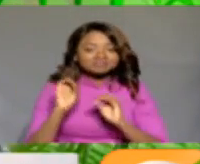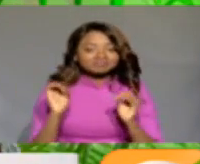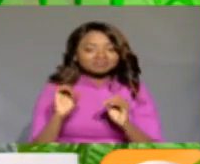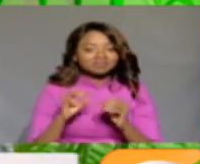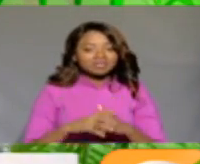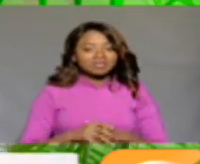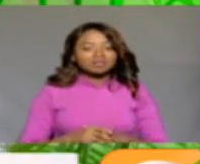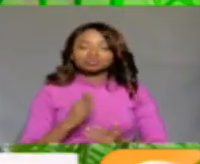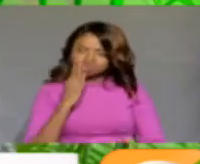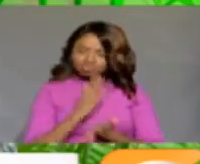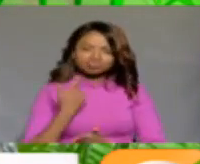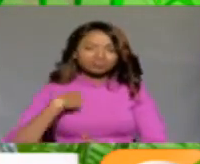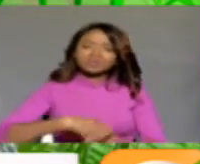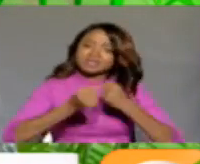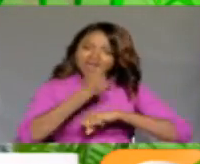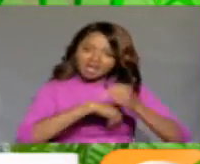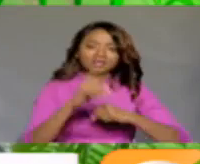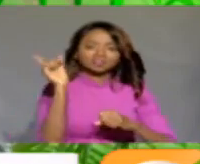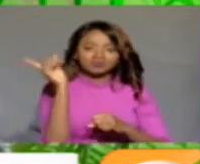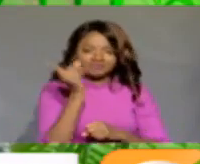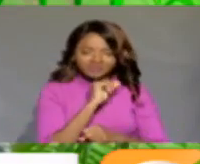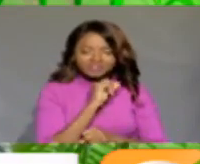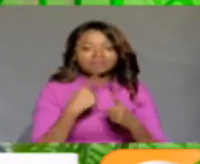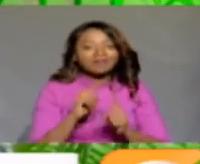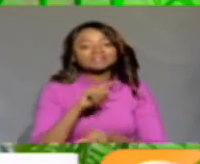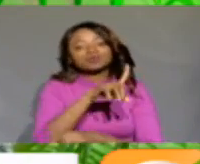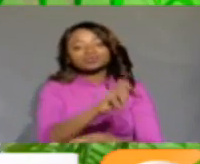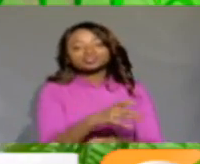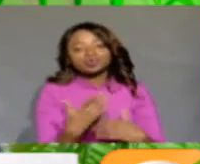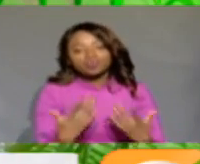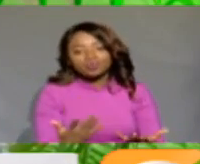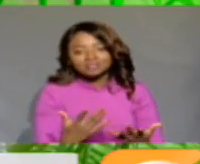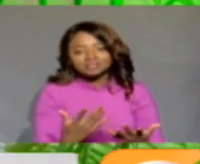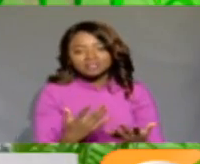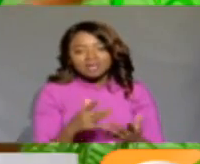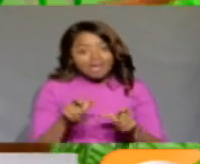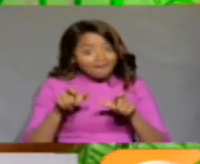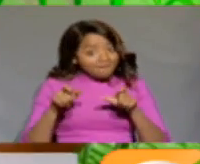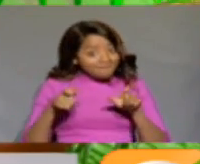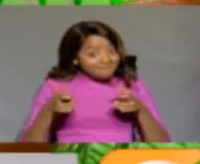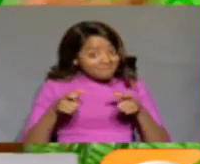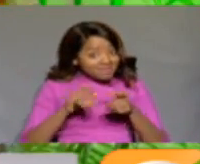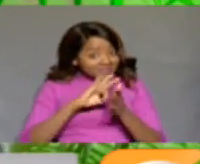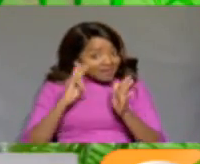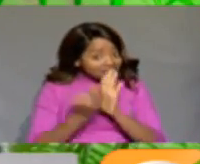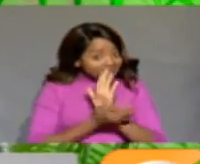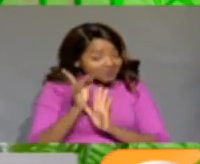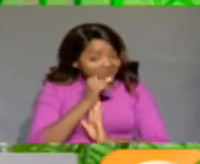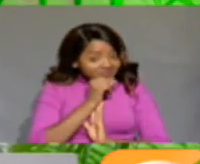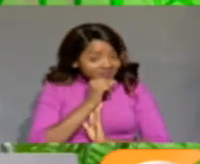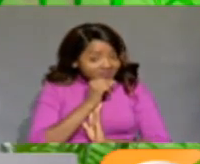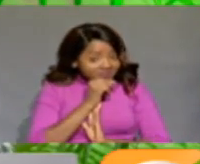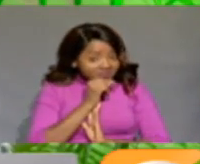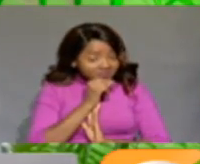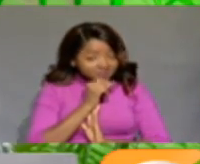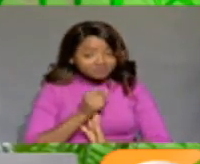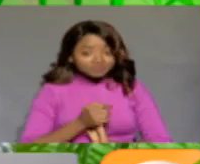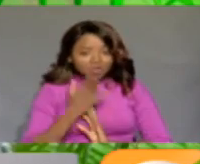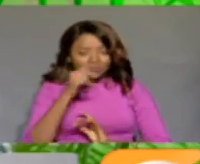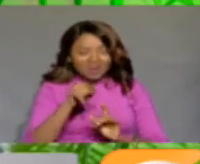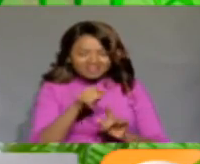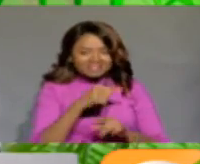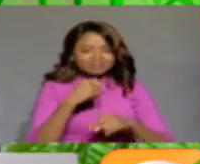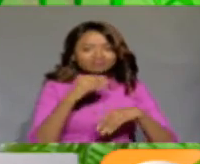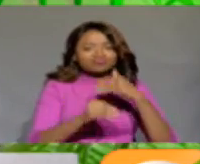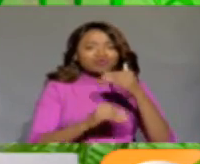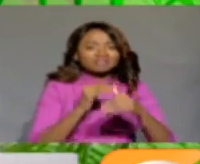done nothing. Something has been done. Okay. The question is, does the media cover all these things? Some of these